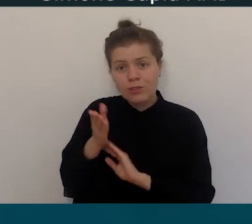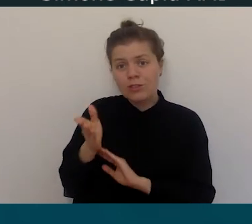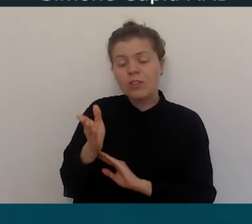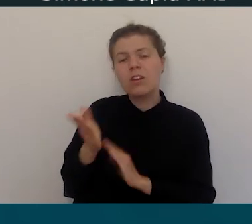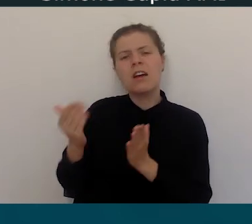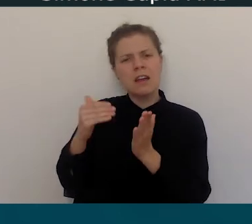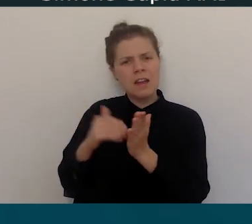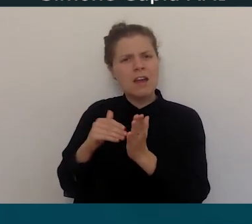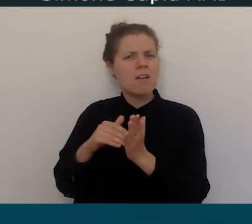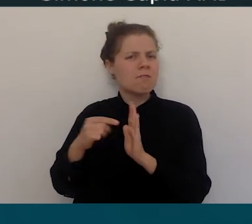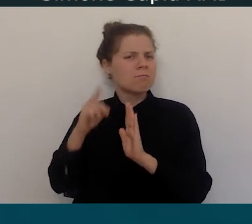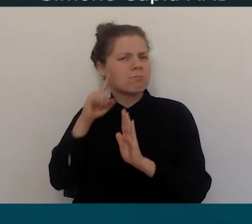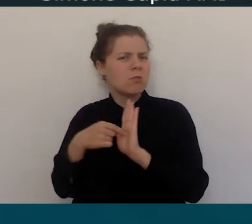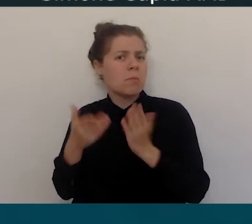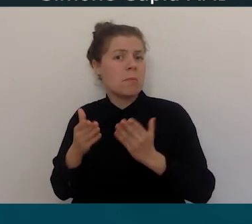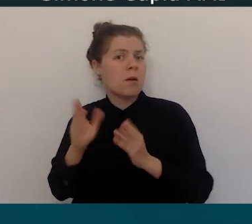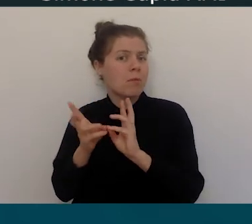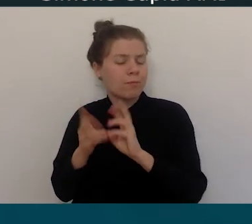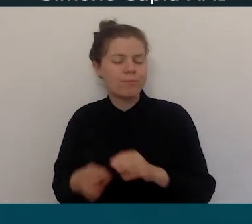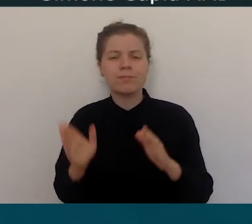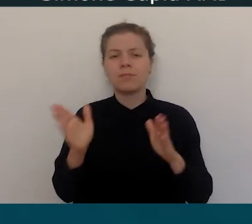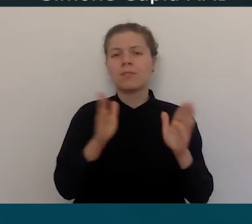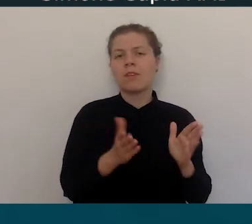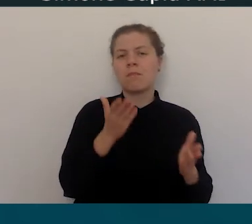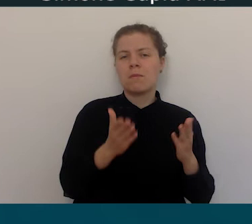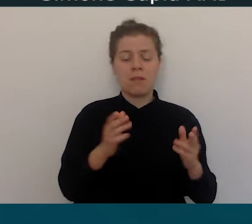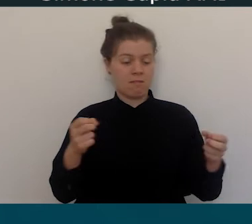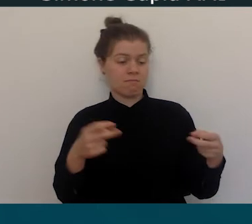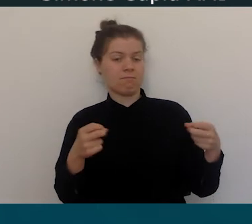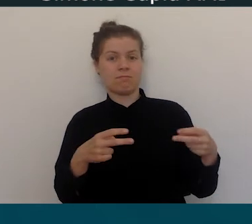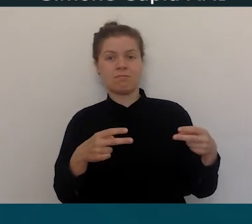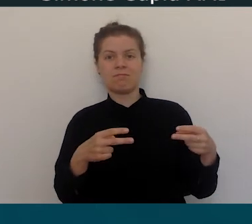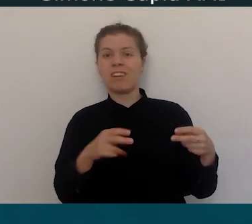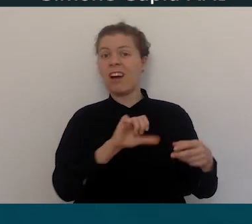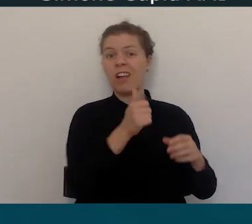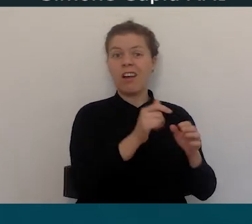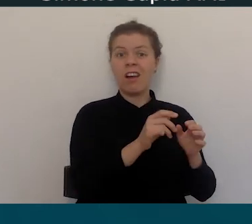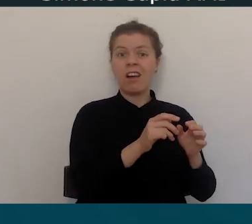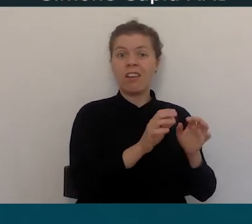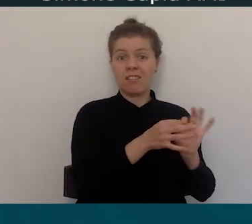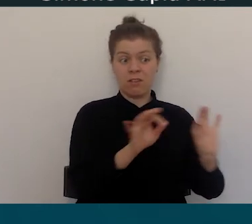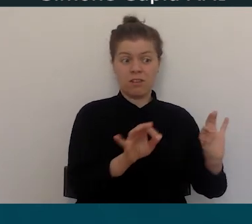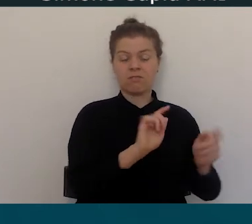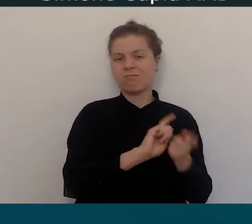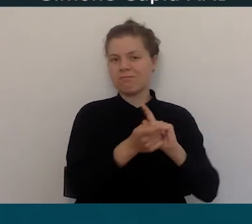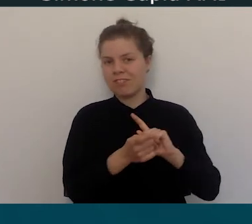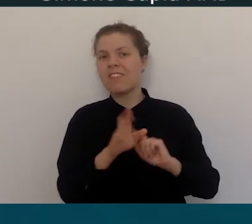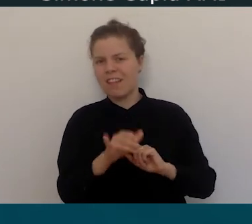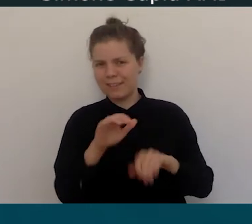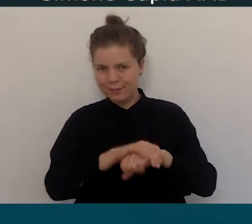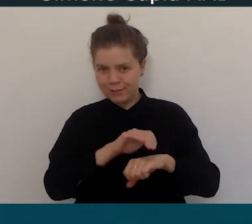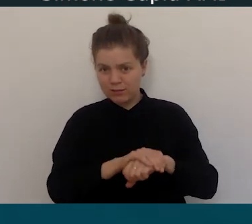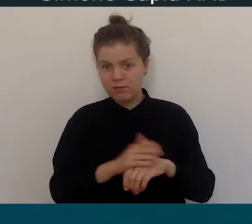what we're talking about. Maybe it's somebody's interpretation or a subtitle from another language that we're subtitling into English. Maybe it's just a